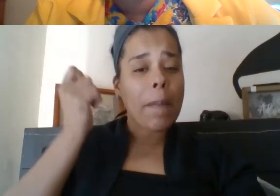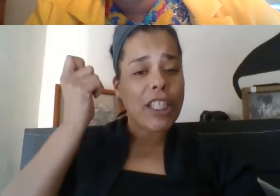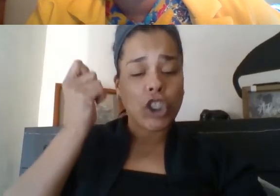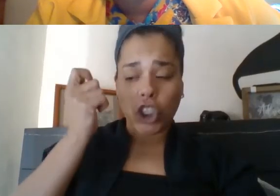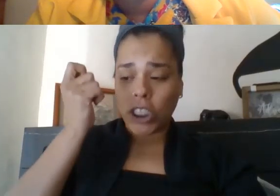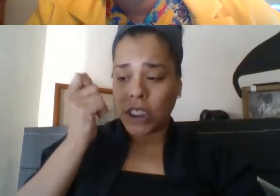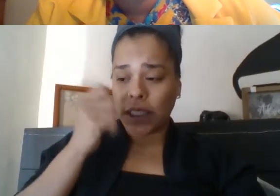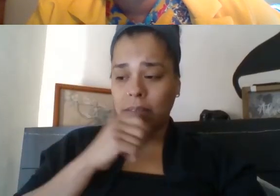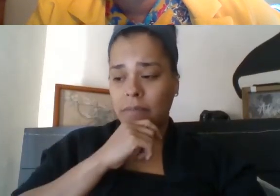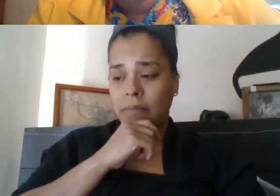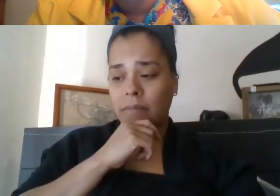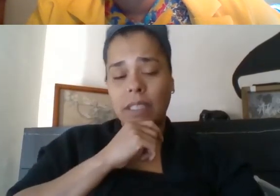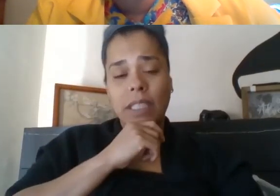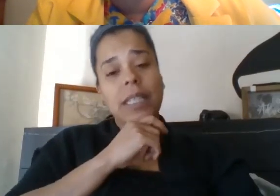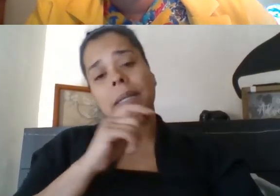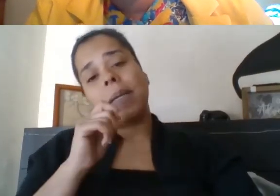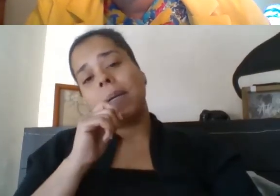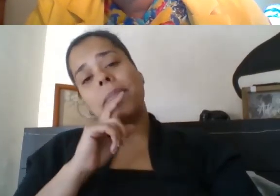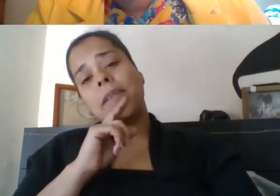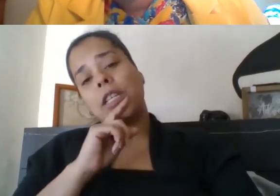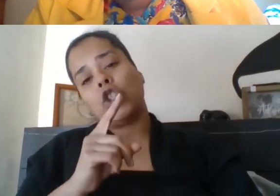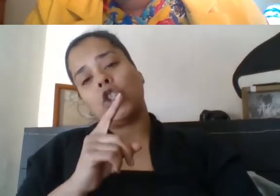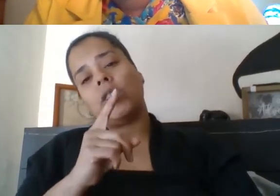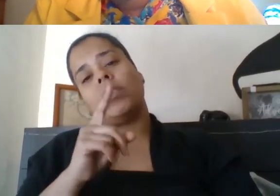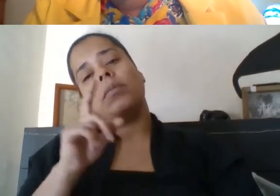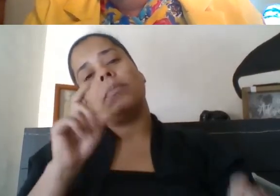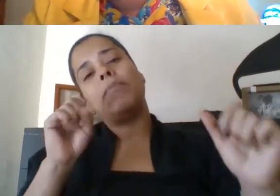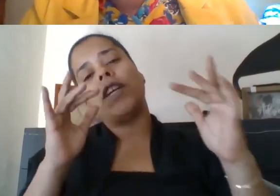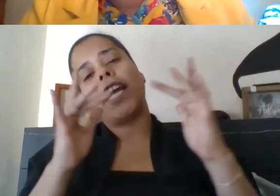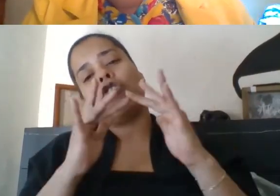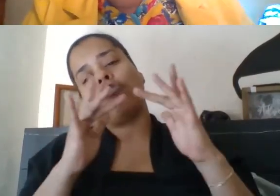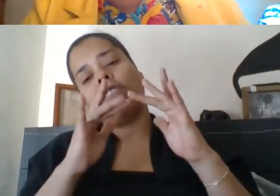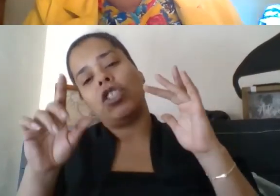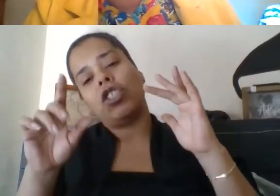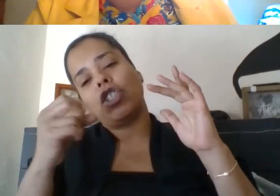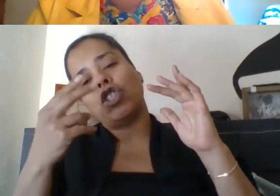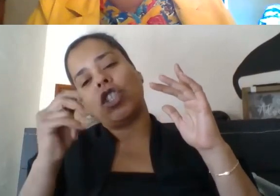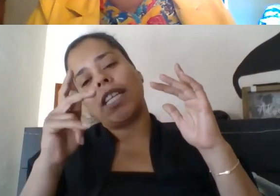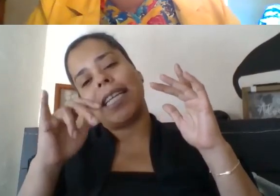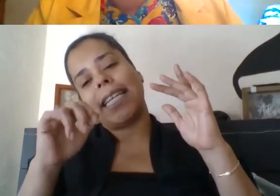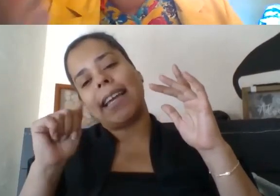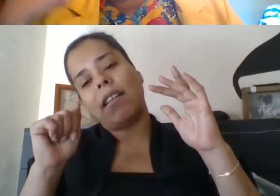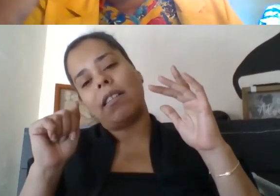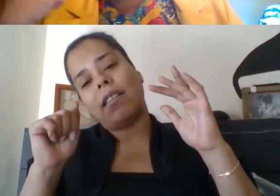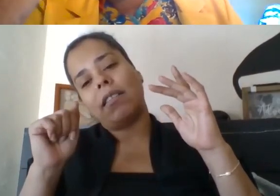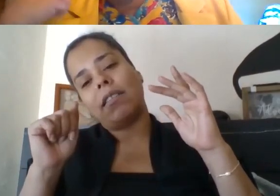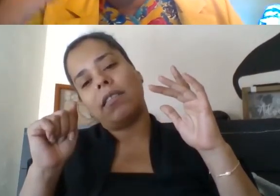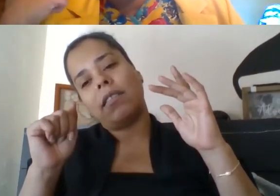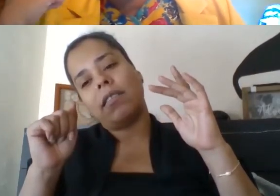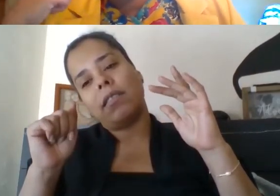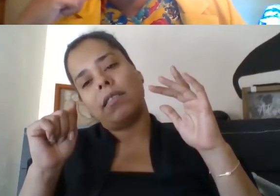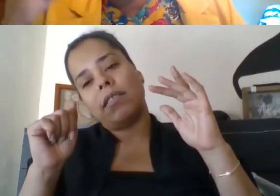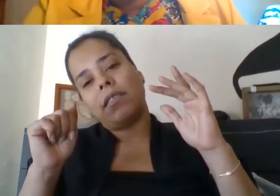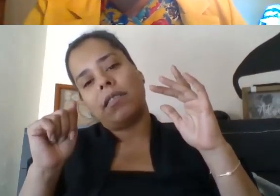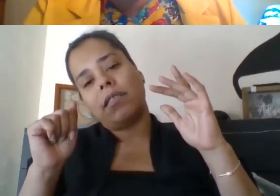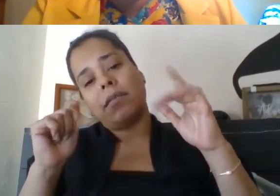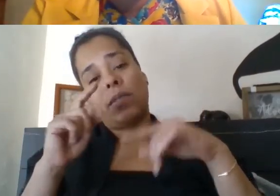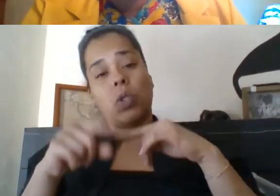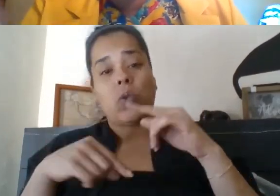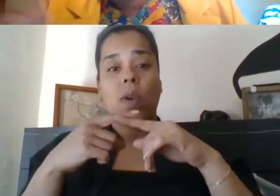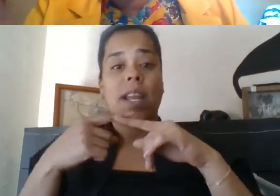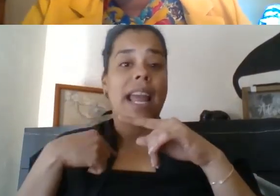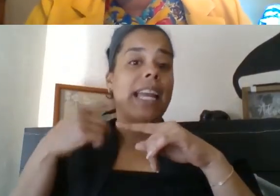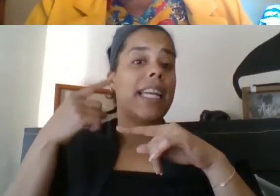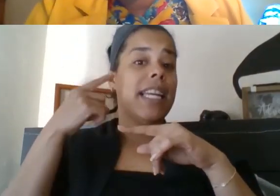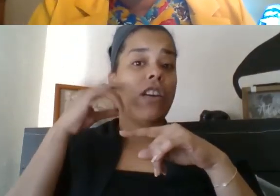not sure about that question. Maybe reach out to Shakia. Yeah, reach out to me, because if when I hear the word